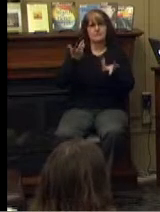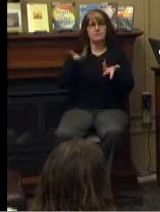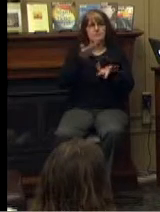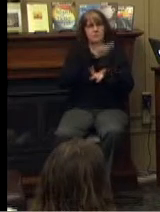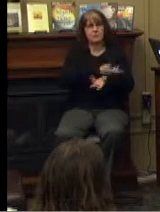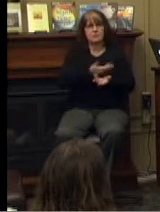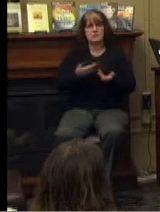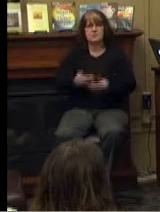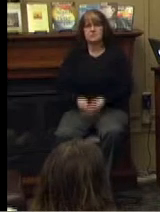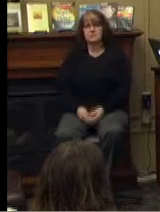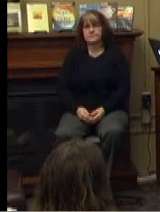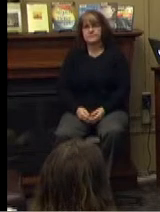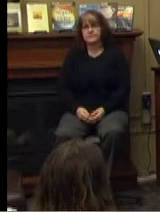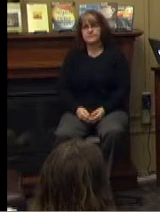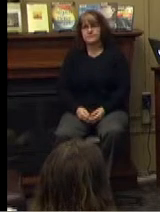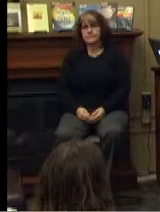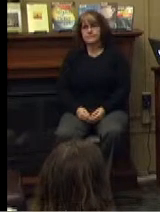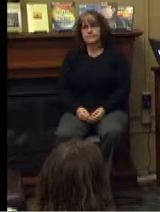those things.